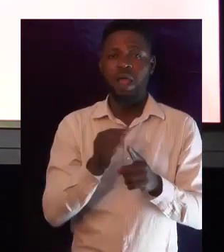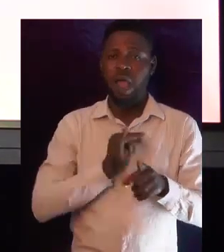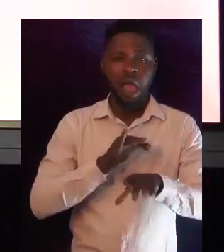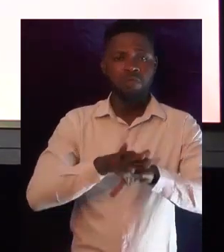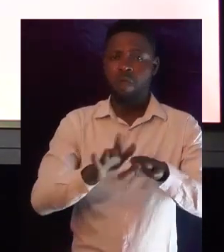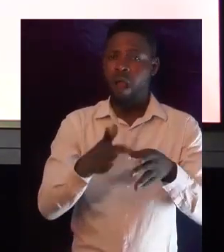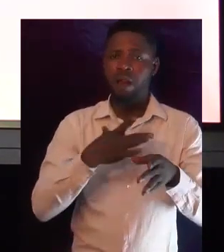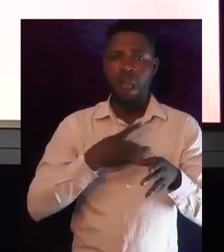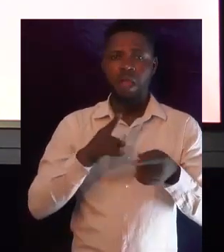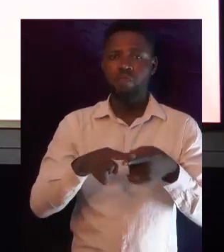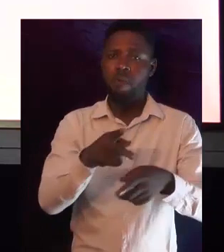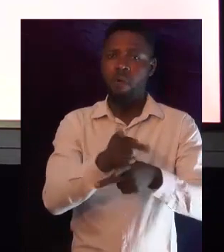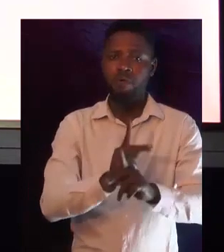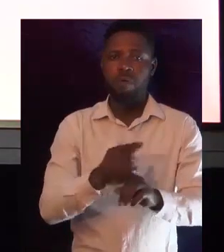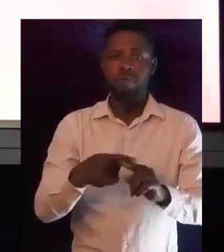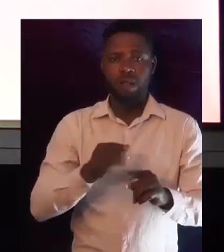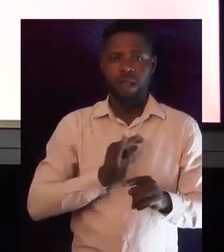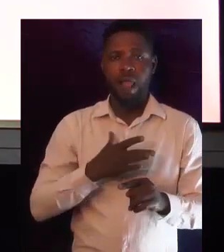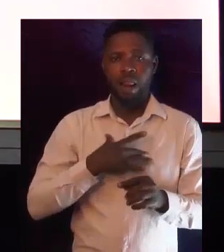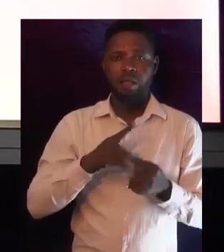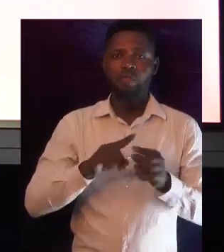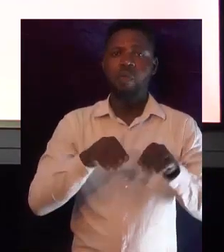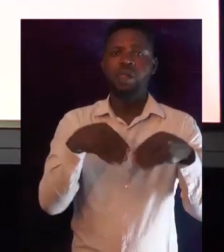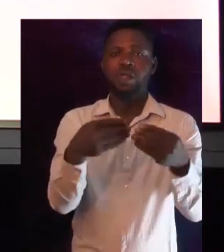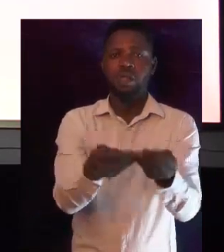I don't like to borrow. I like to give.